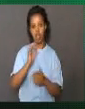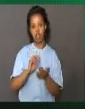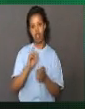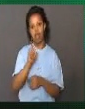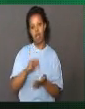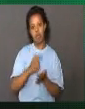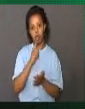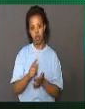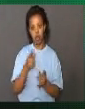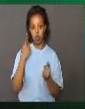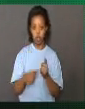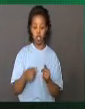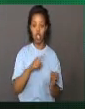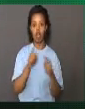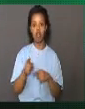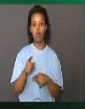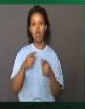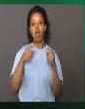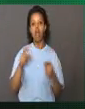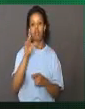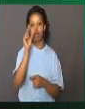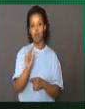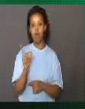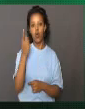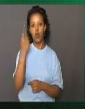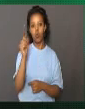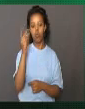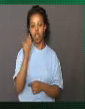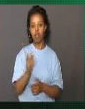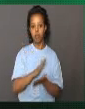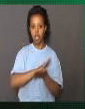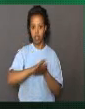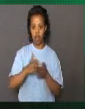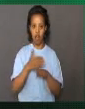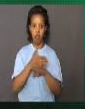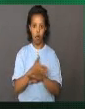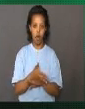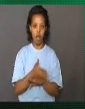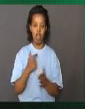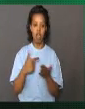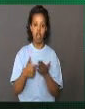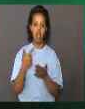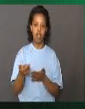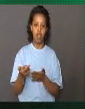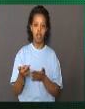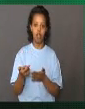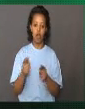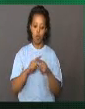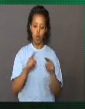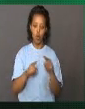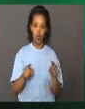Lastly, the antibiotics are refined and formed into the